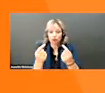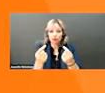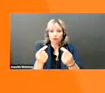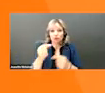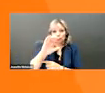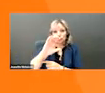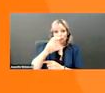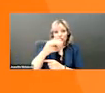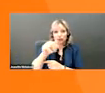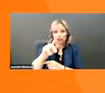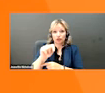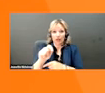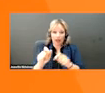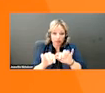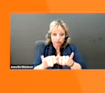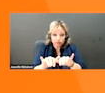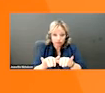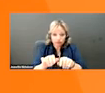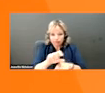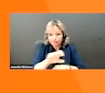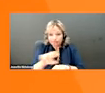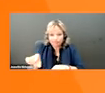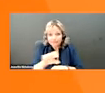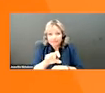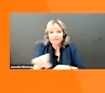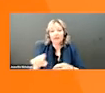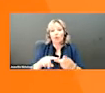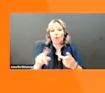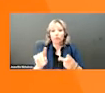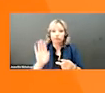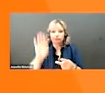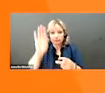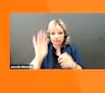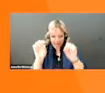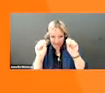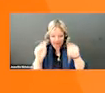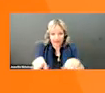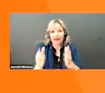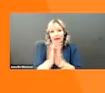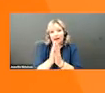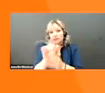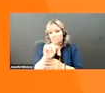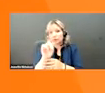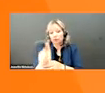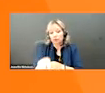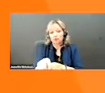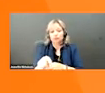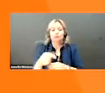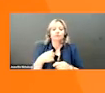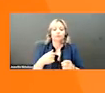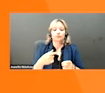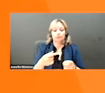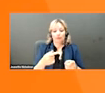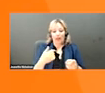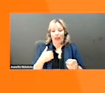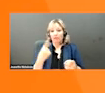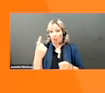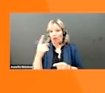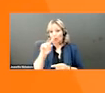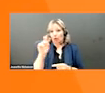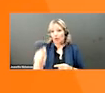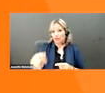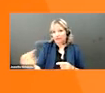out. So we'll just give everyone a couple minutes there if you'd like to think of a question. I can start with one that was